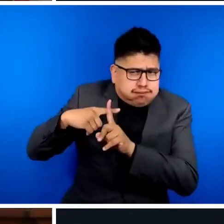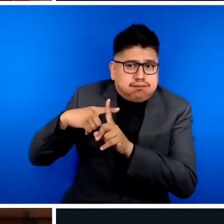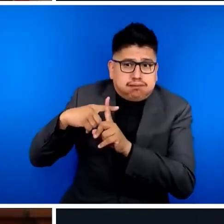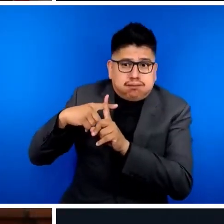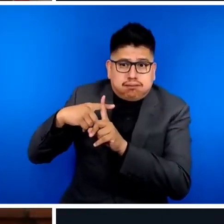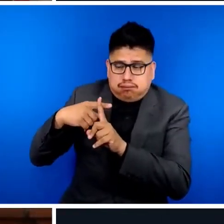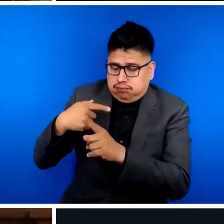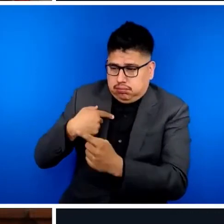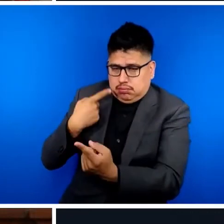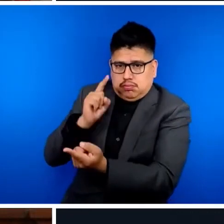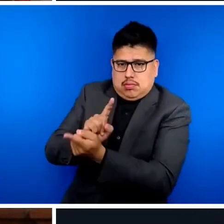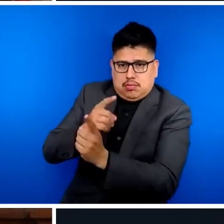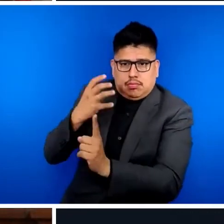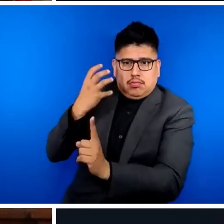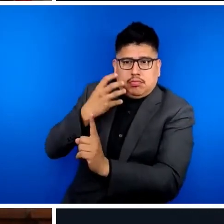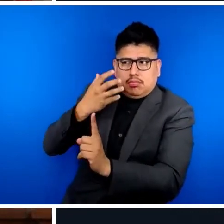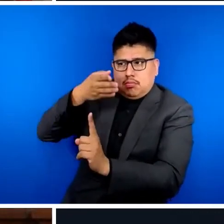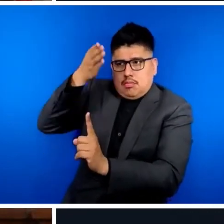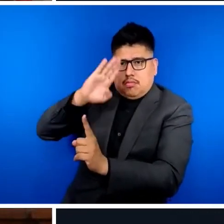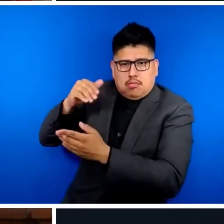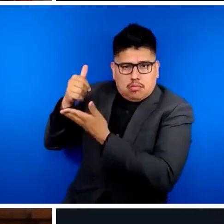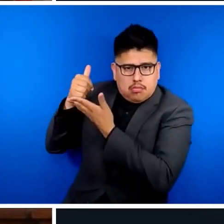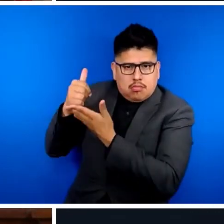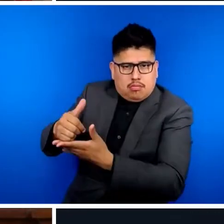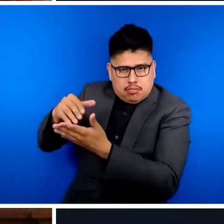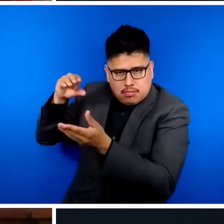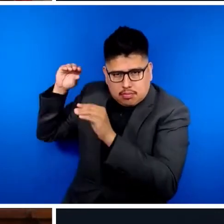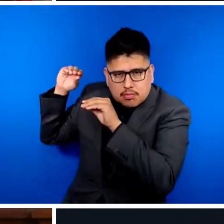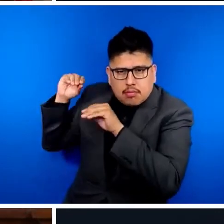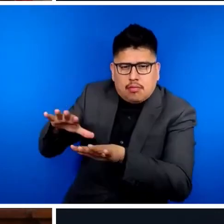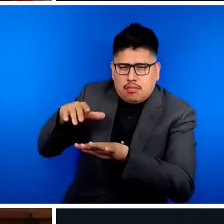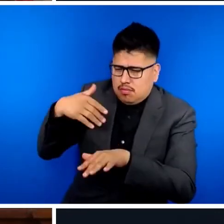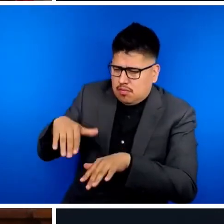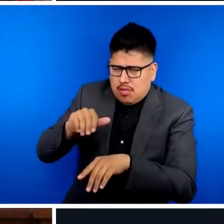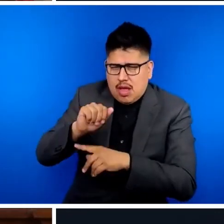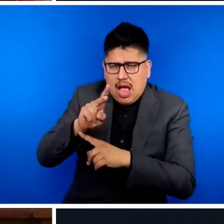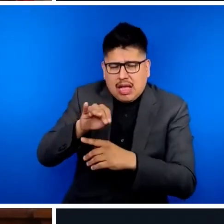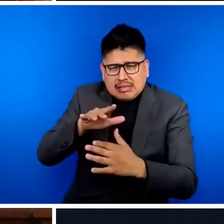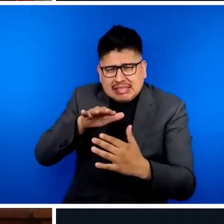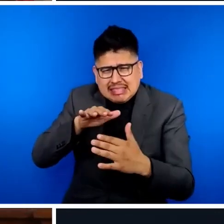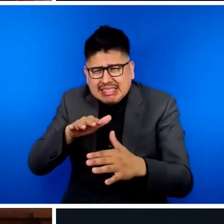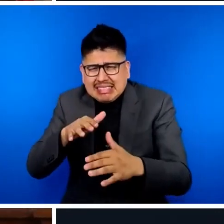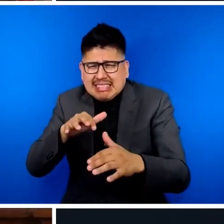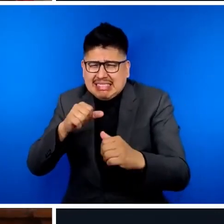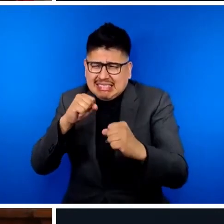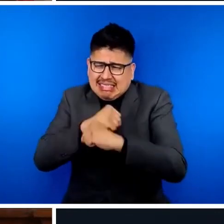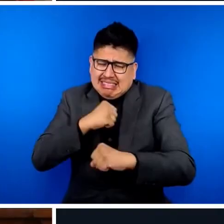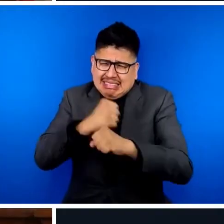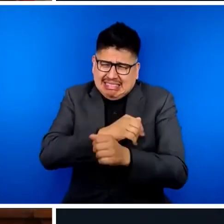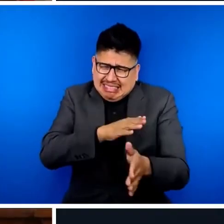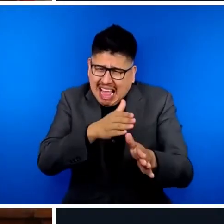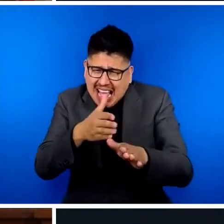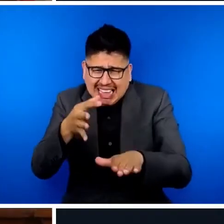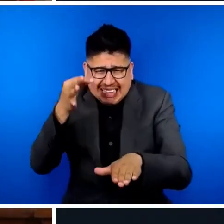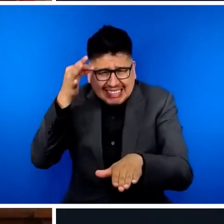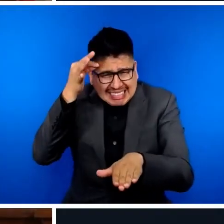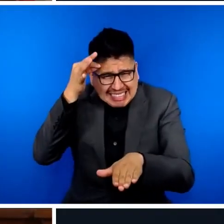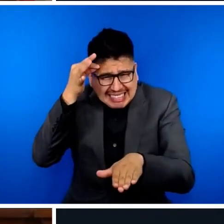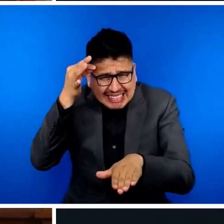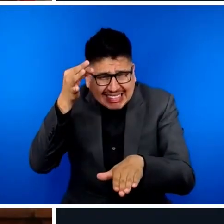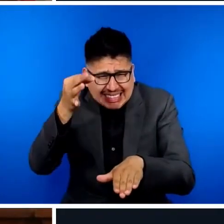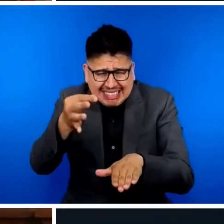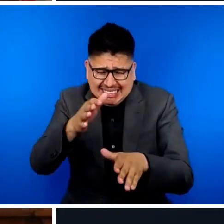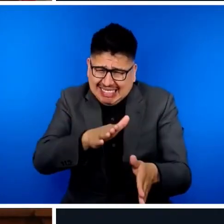Andrew has battled back from the edge of death, and we're talking about the edge of death, on his way to